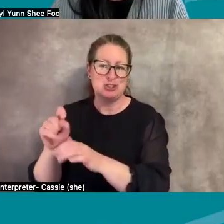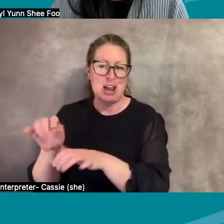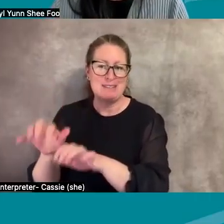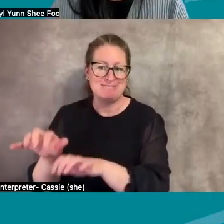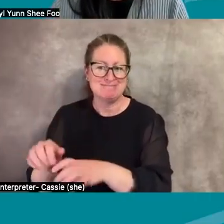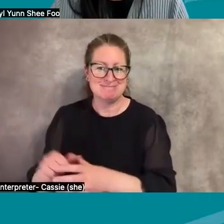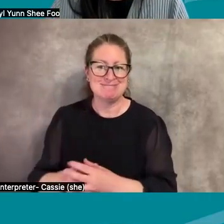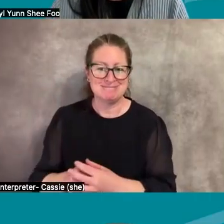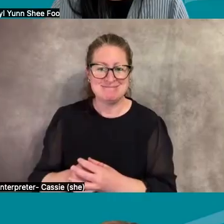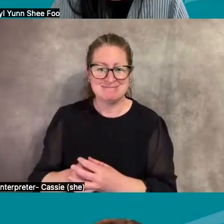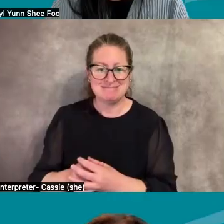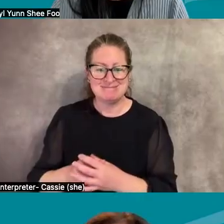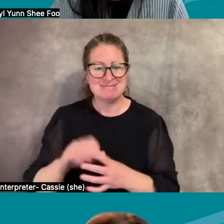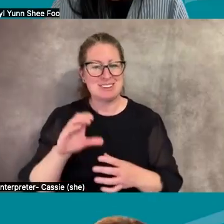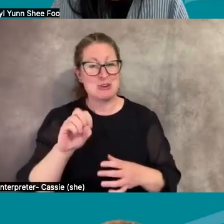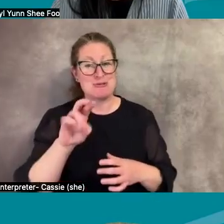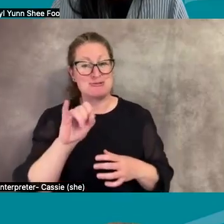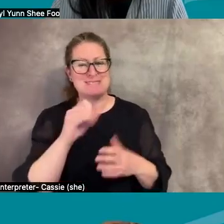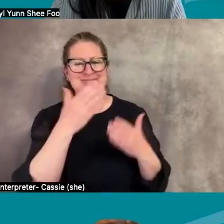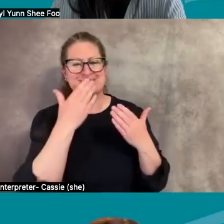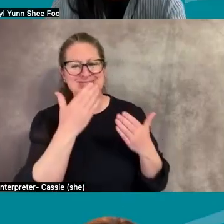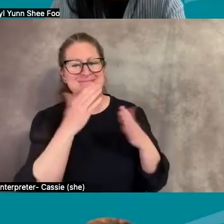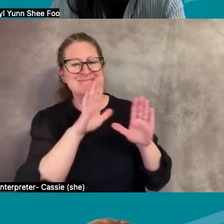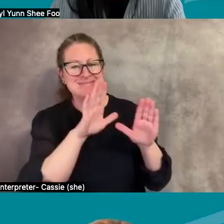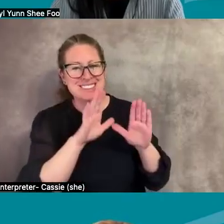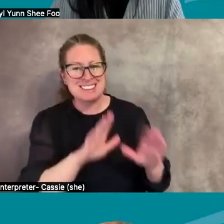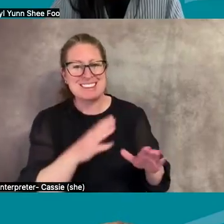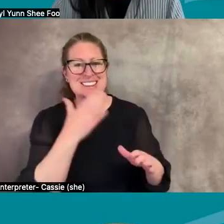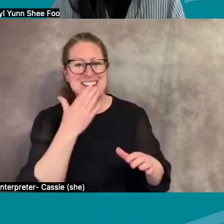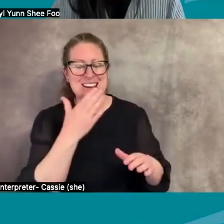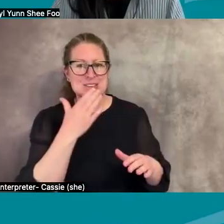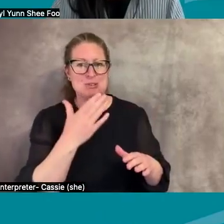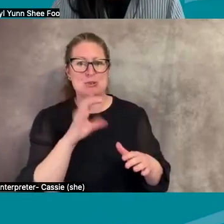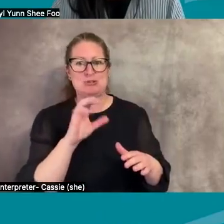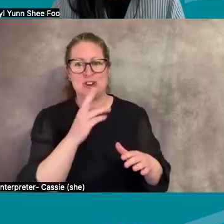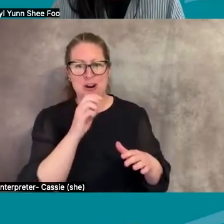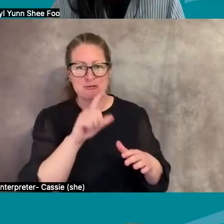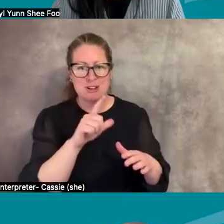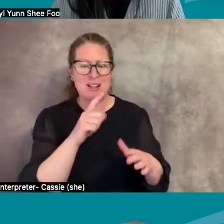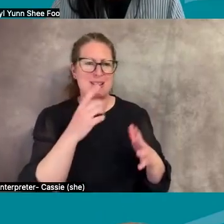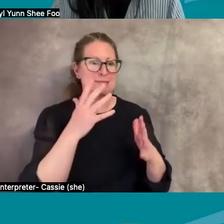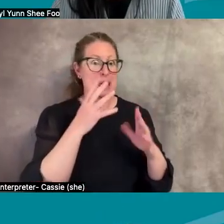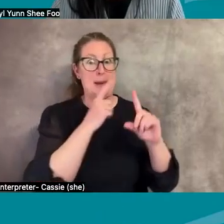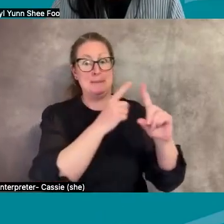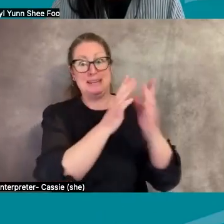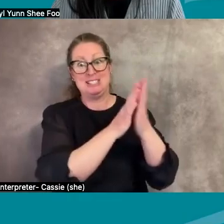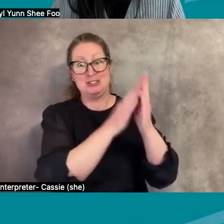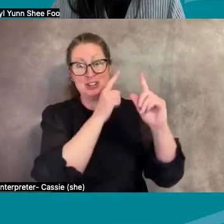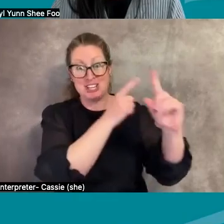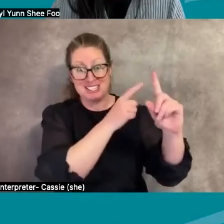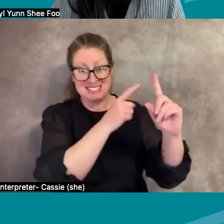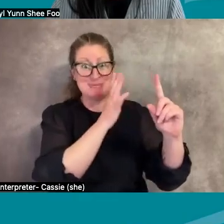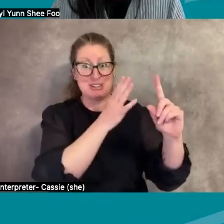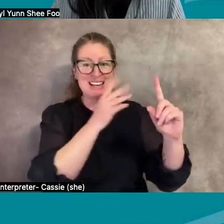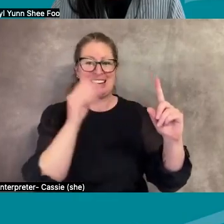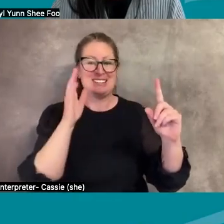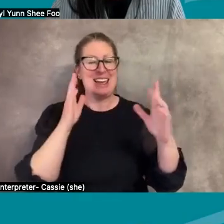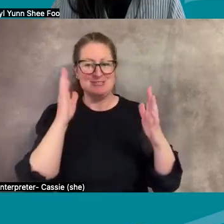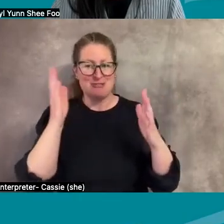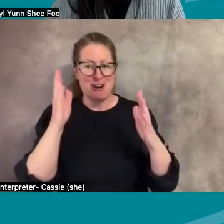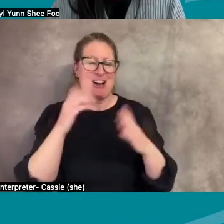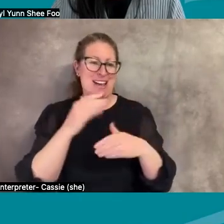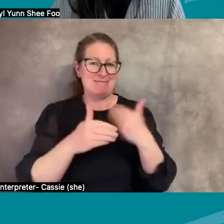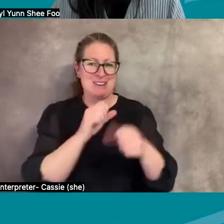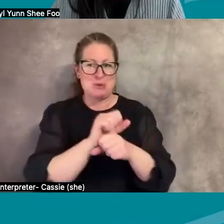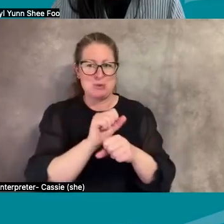Wonderful, Cheryl. Yes, it's an ambitious vision and an ambitious talk, a lovely presentation. I'll turn it over now to Megan,